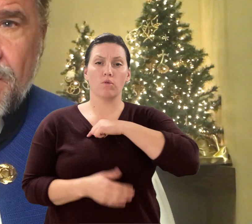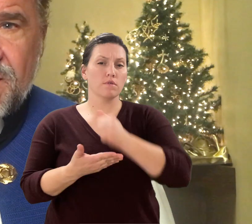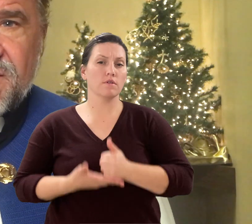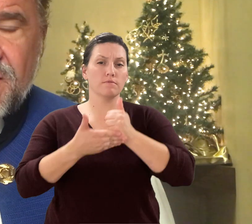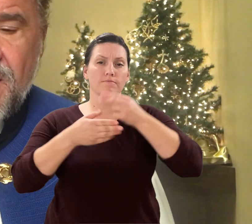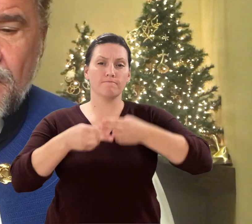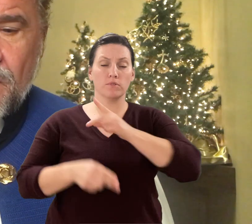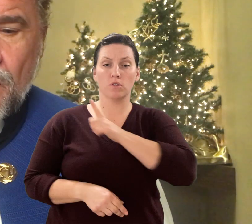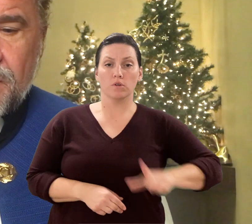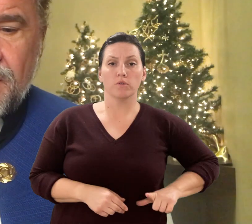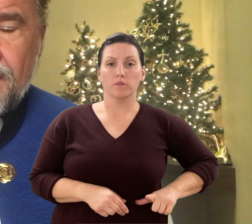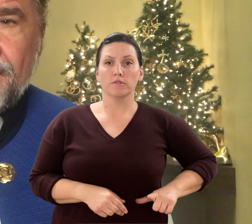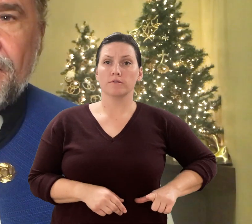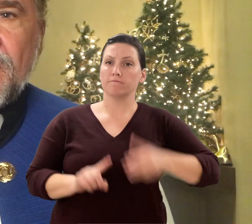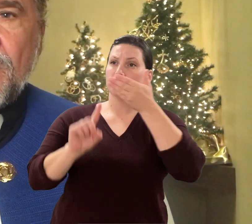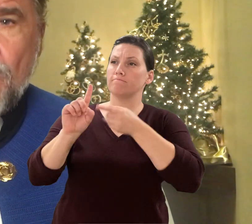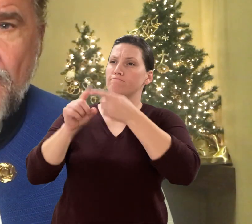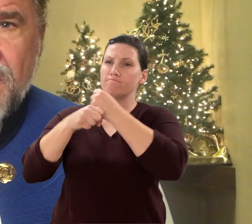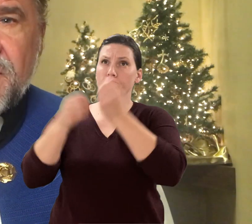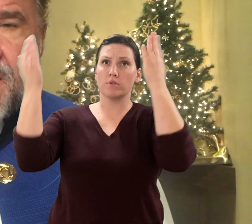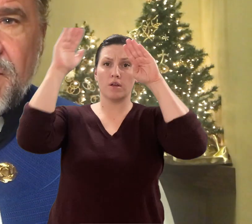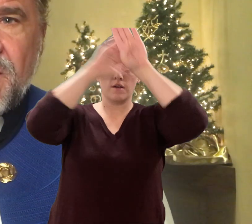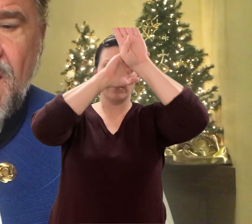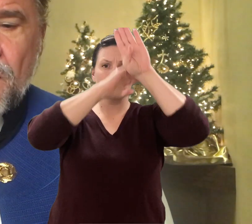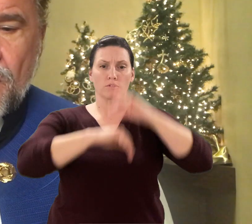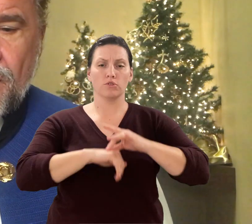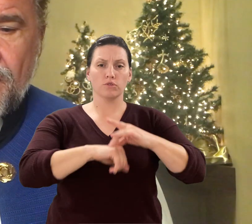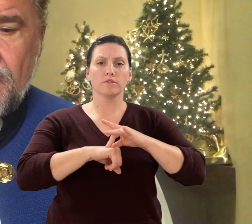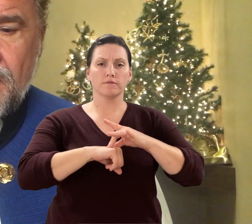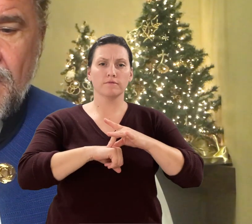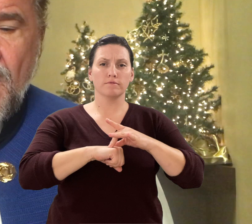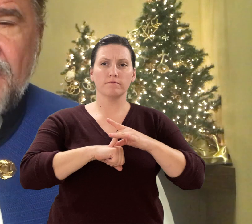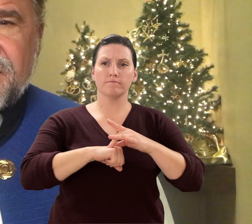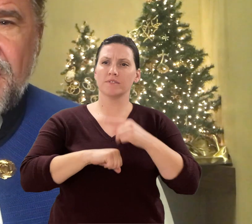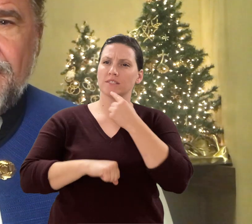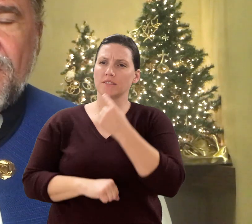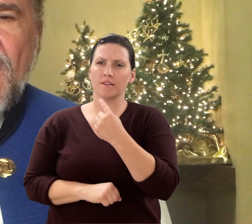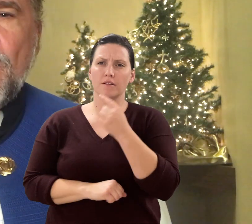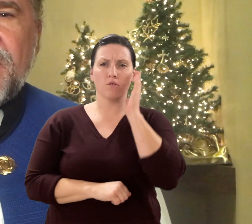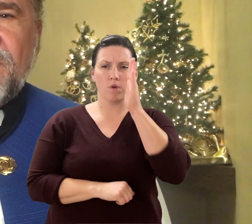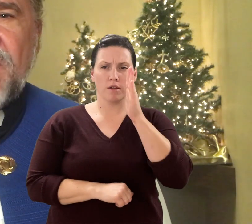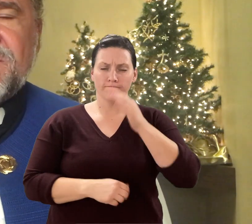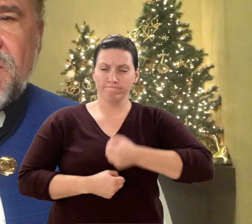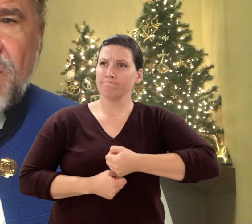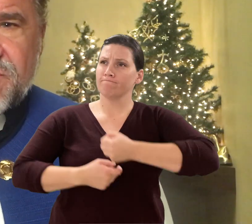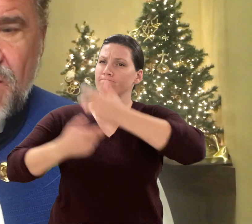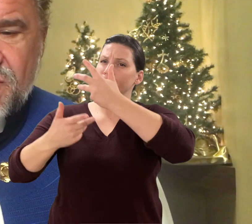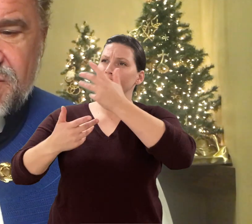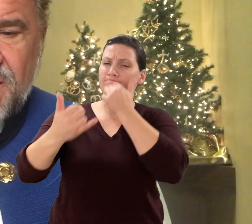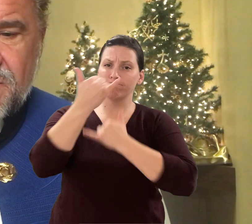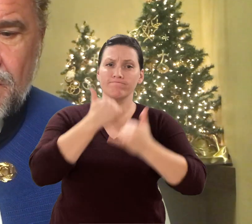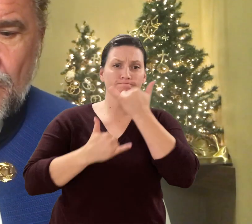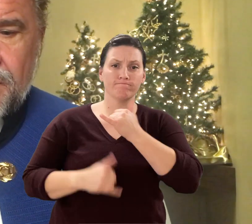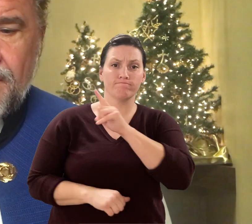help is in the name of the Lord, who made heaven and earth. I said, I will confess my